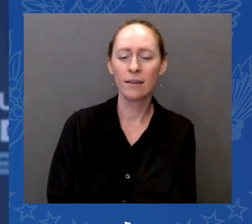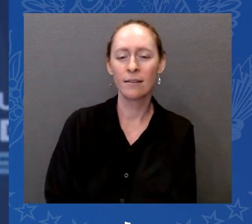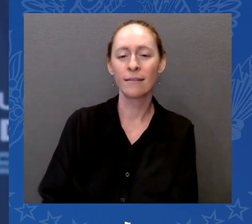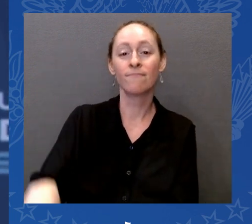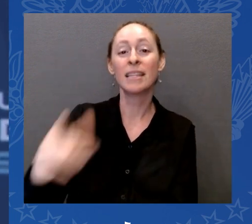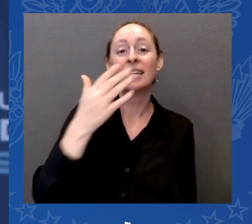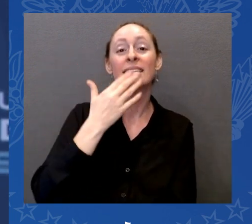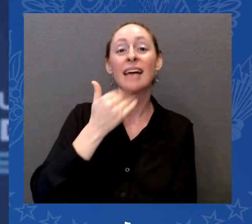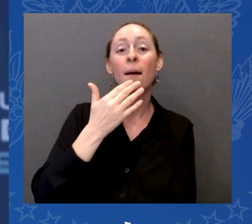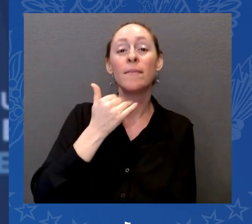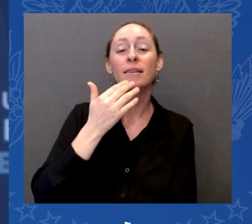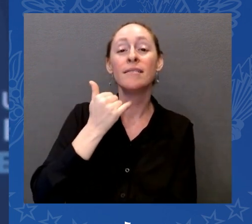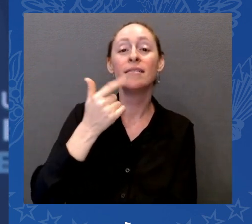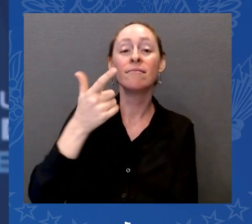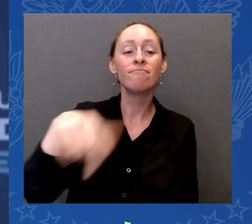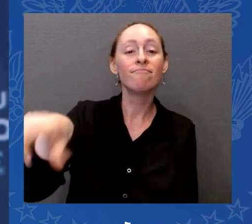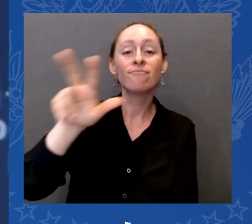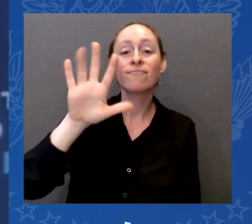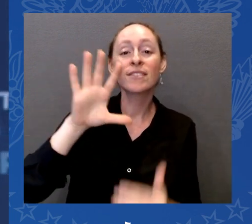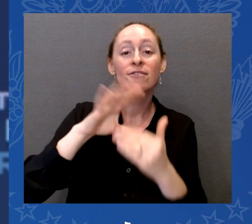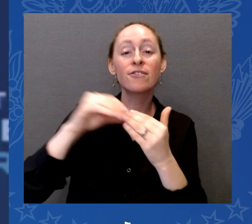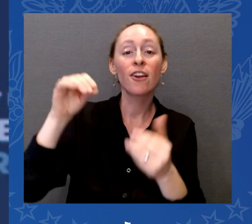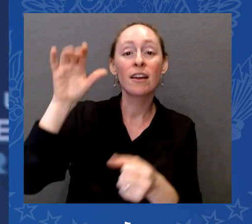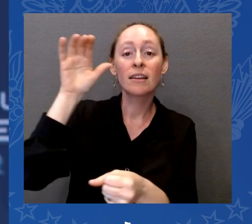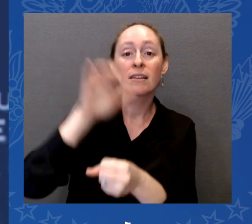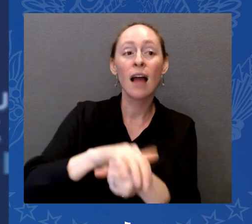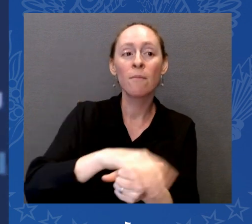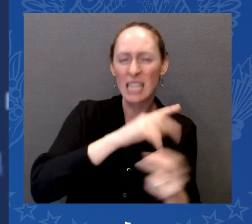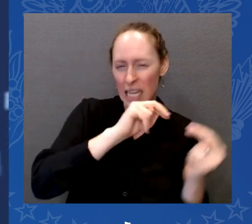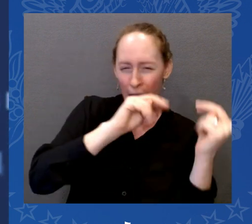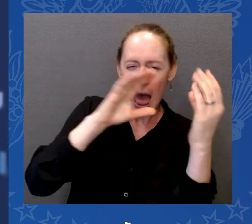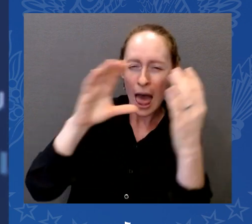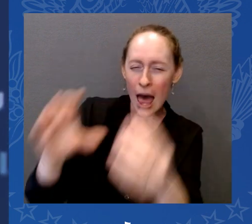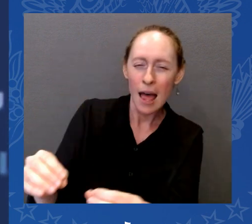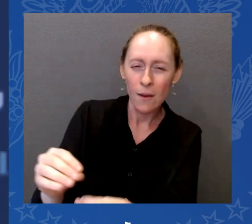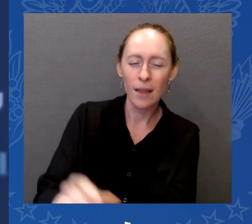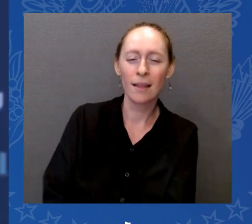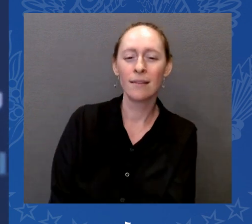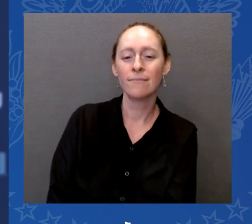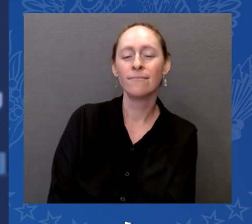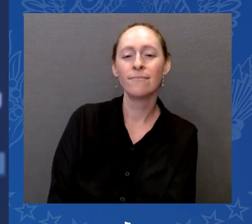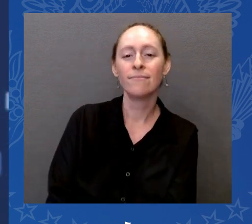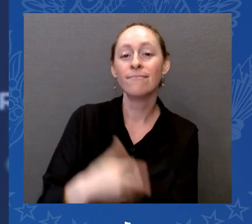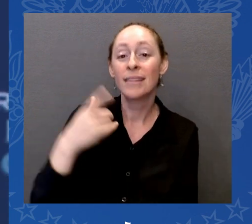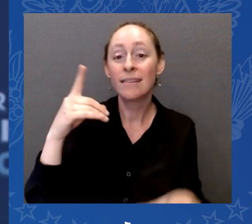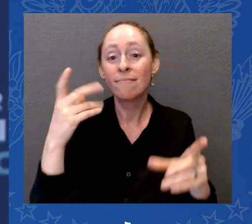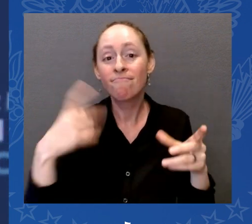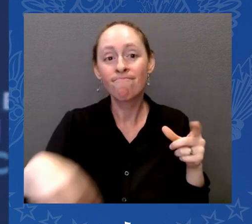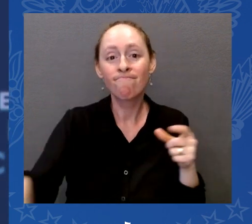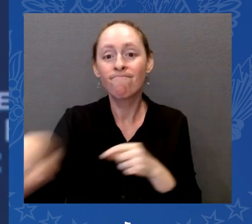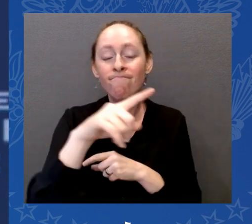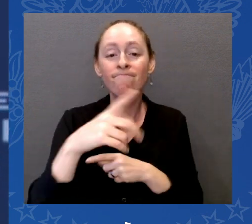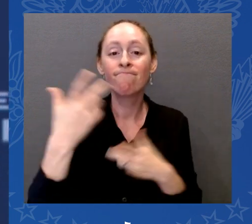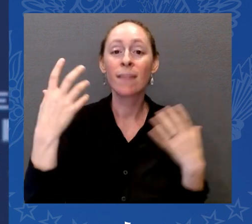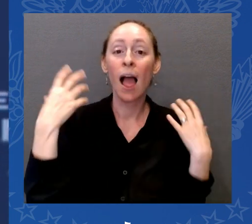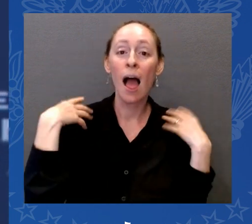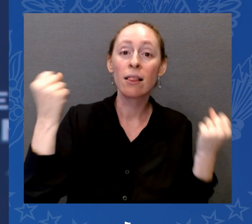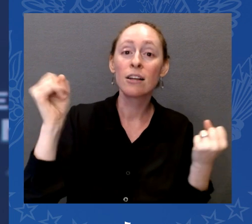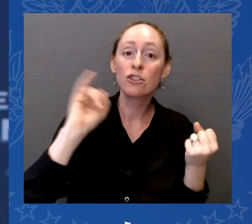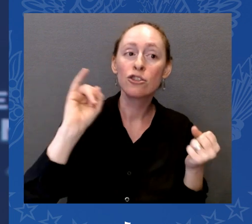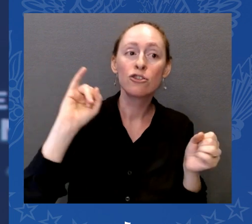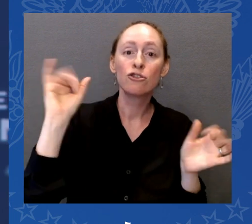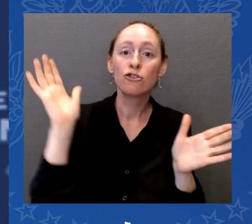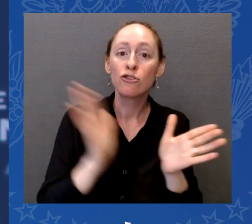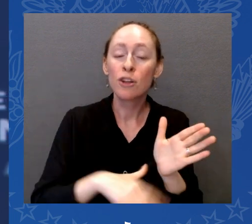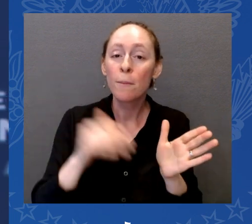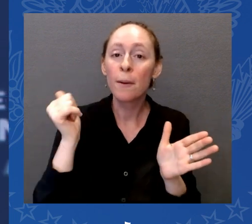gone. Savings on health care premiums, $800 a year for literally millions of Americans under the Affordable Care Act,